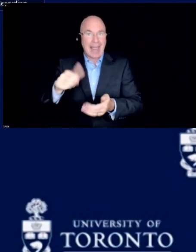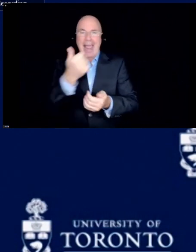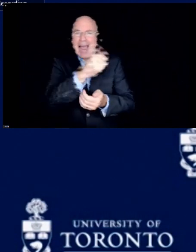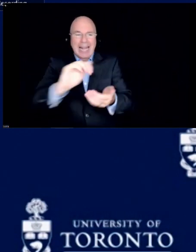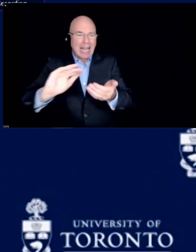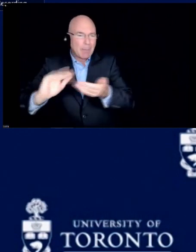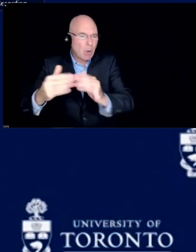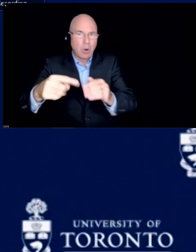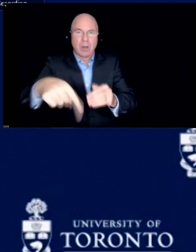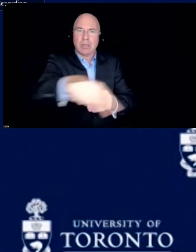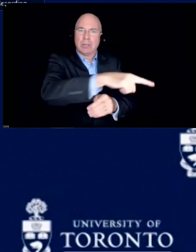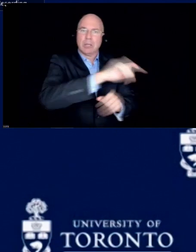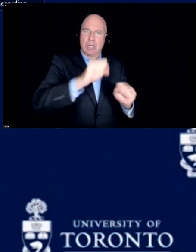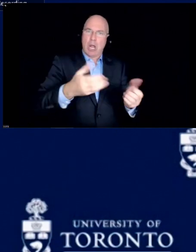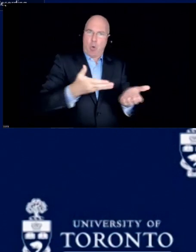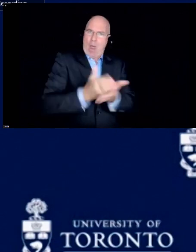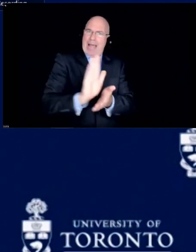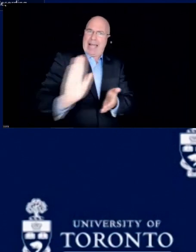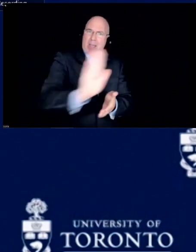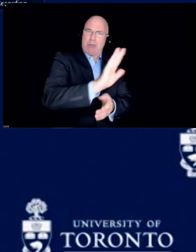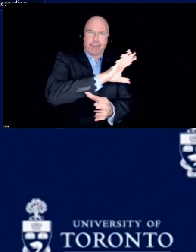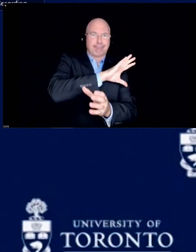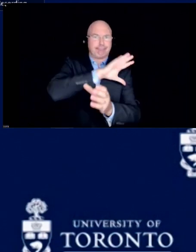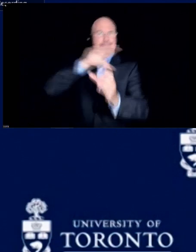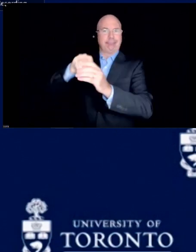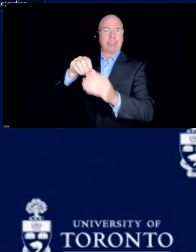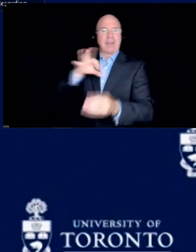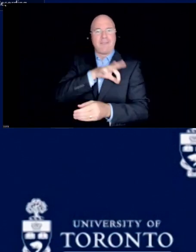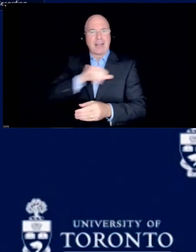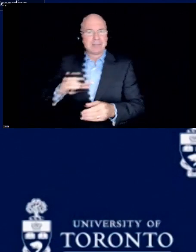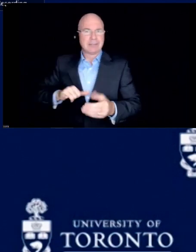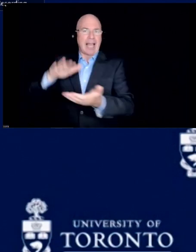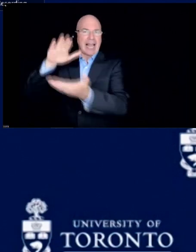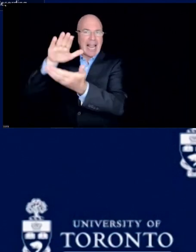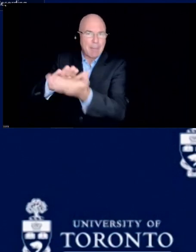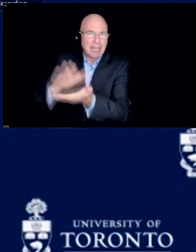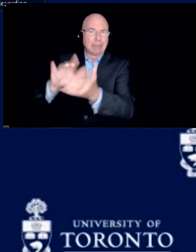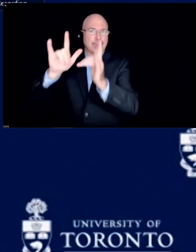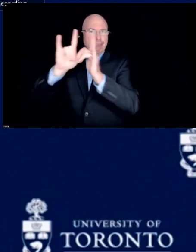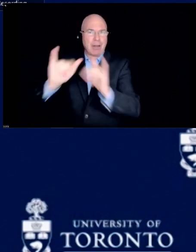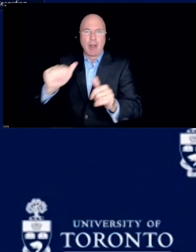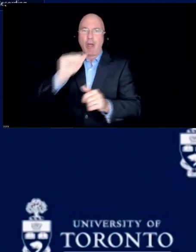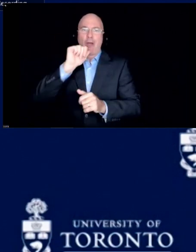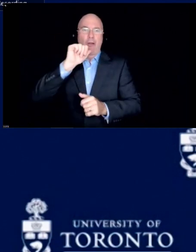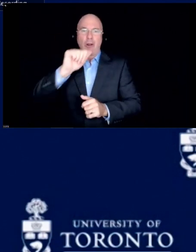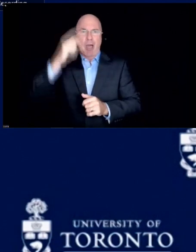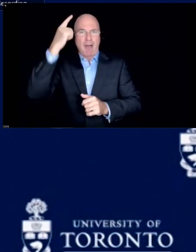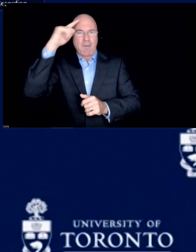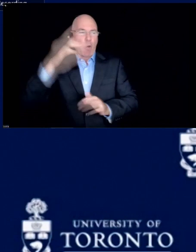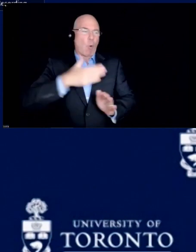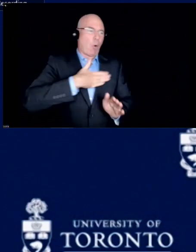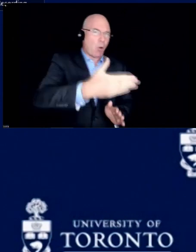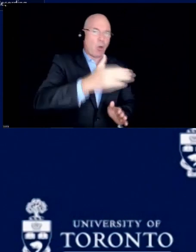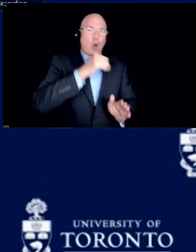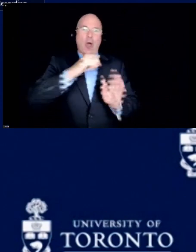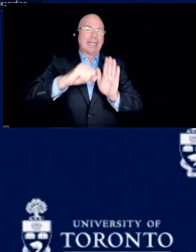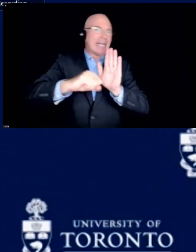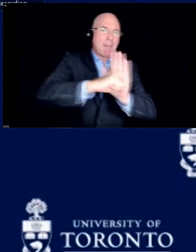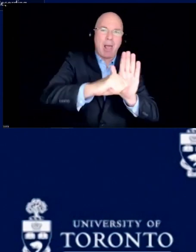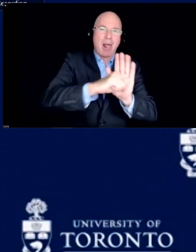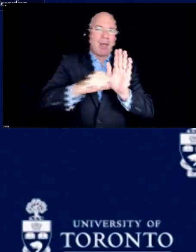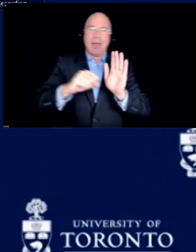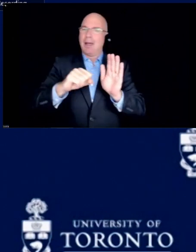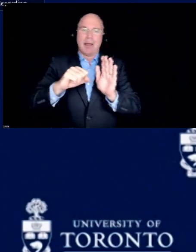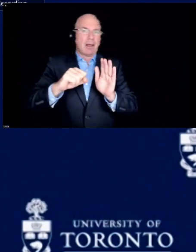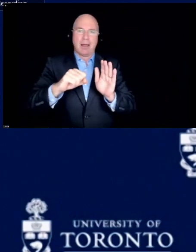of the academy in substance and in fact, not as transactional props or symbols that are only